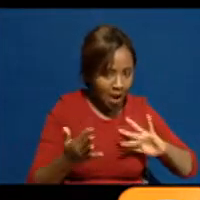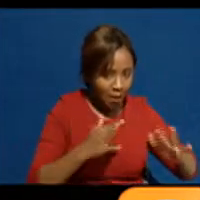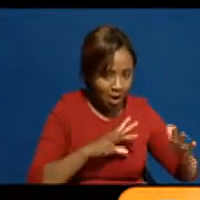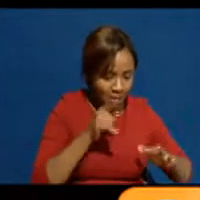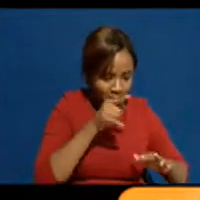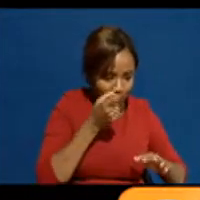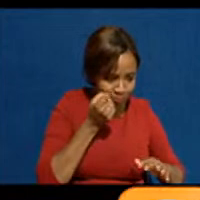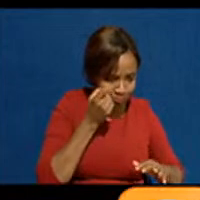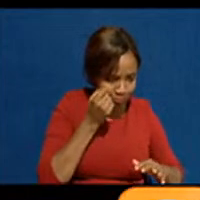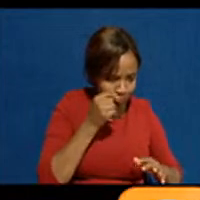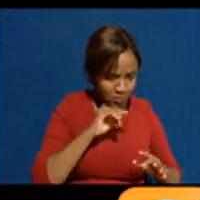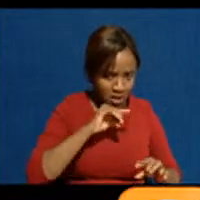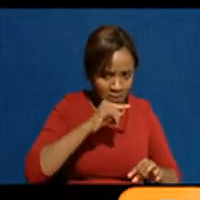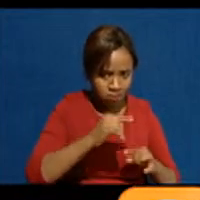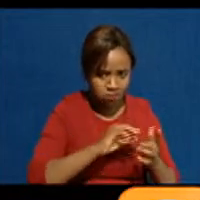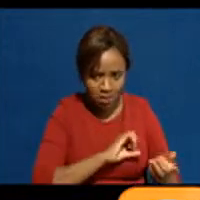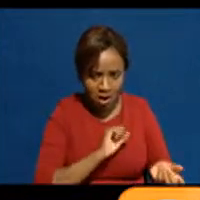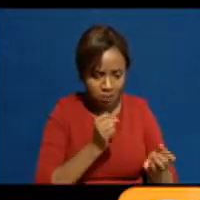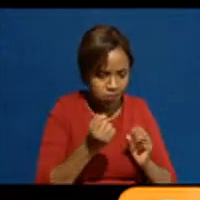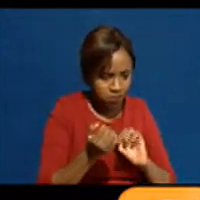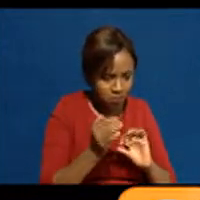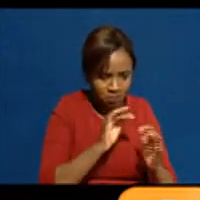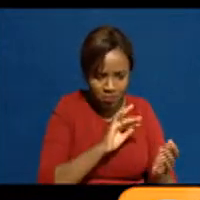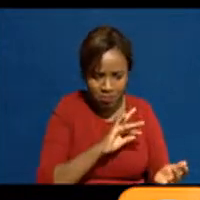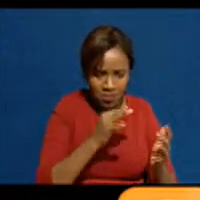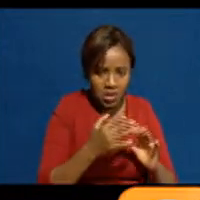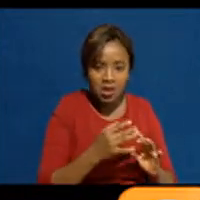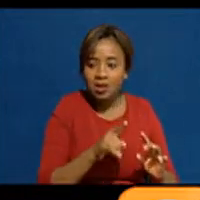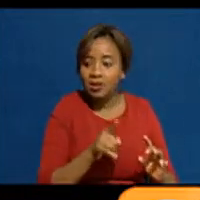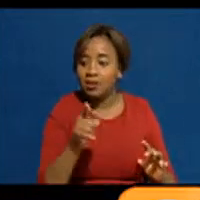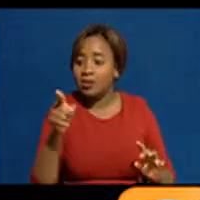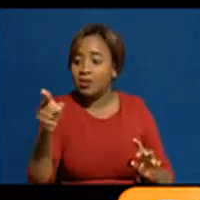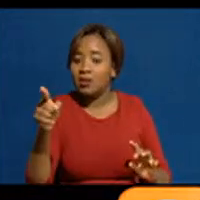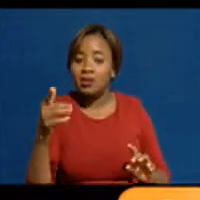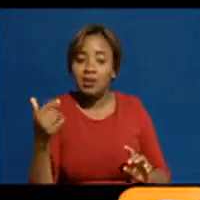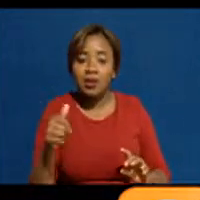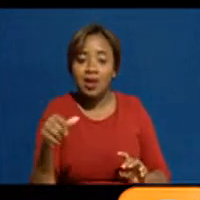understanding what actions should be done for one to become a swimmer.